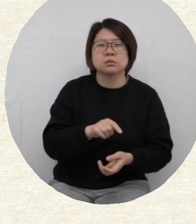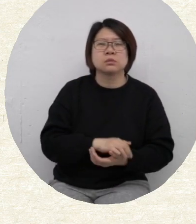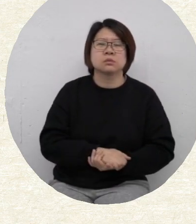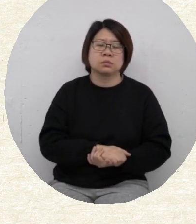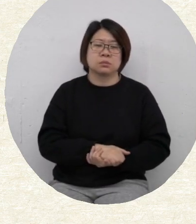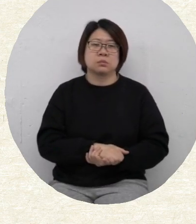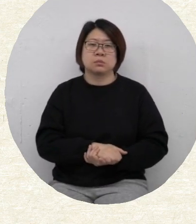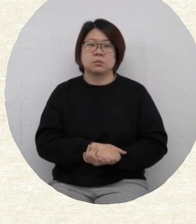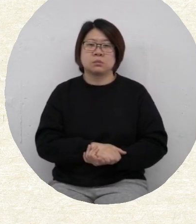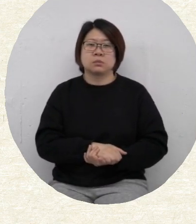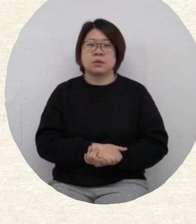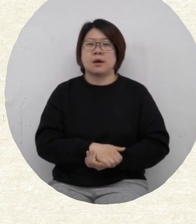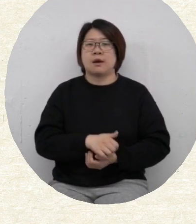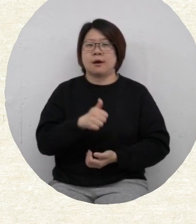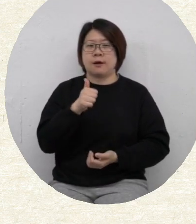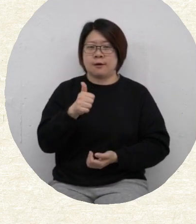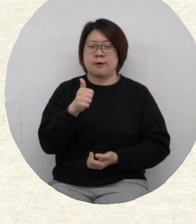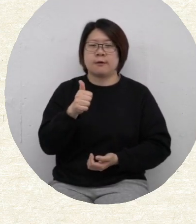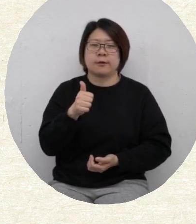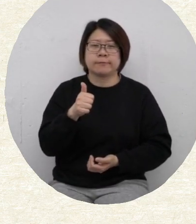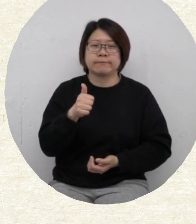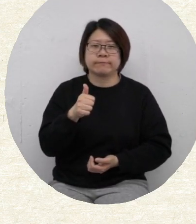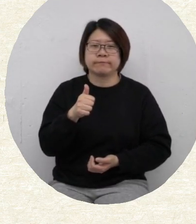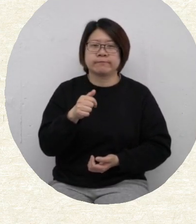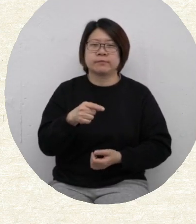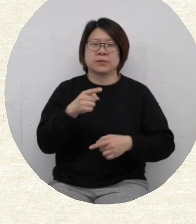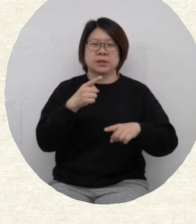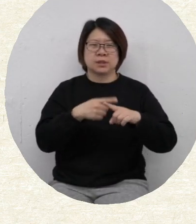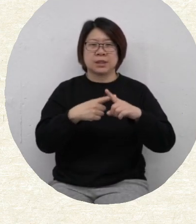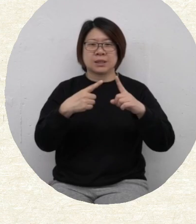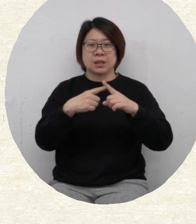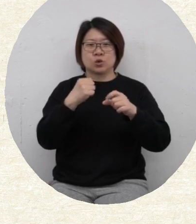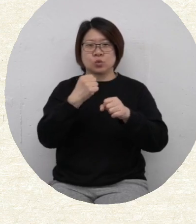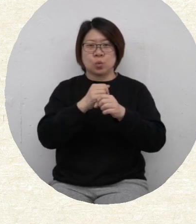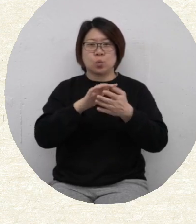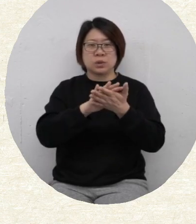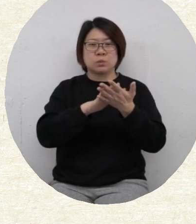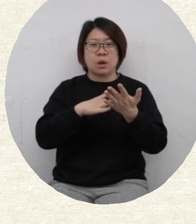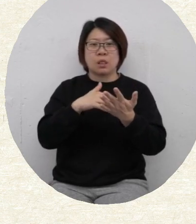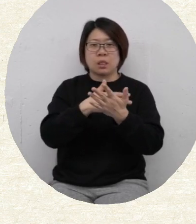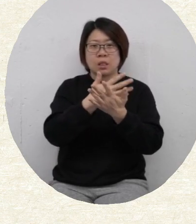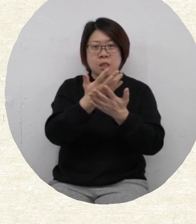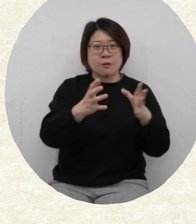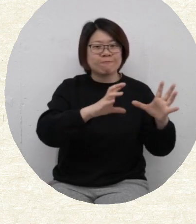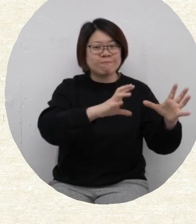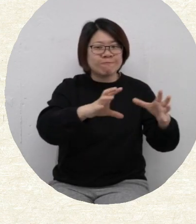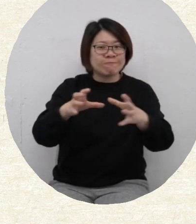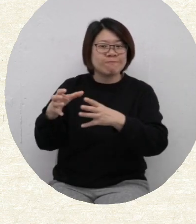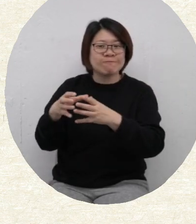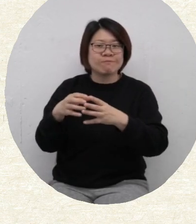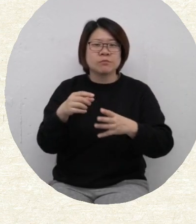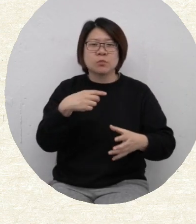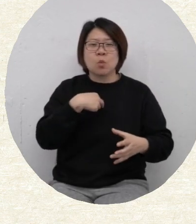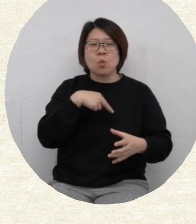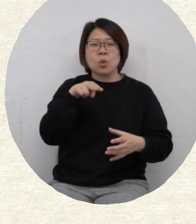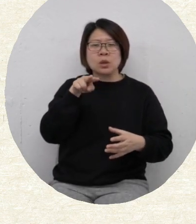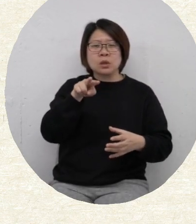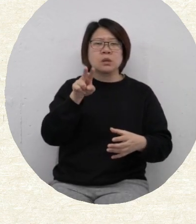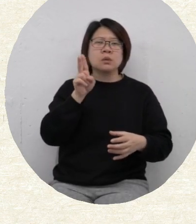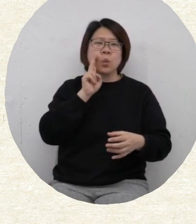not a flat surface, and then it's soft, and then it all sort of crumble up and all sorts